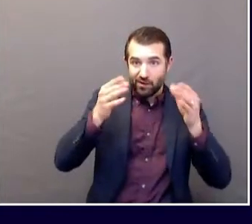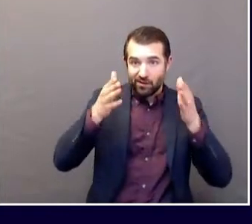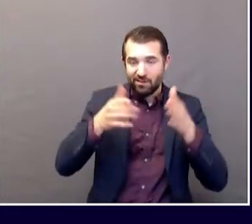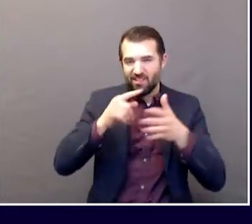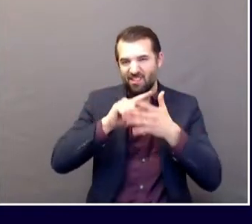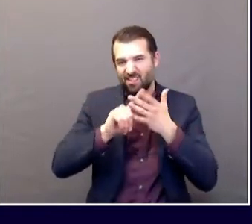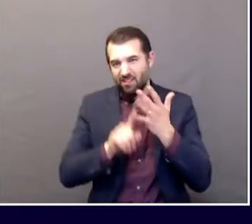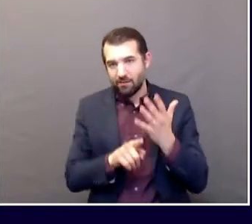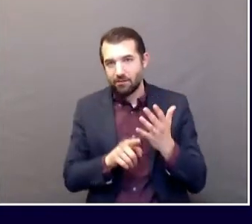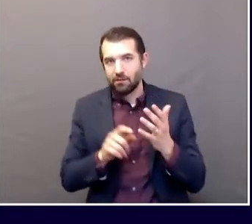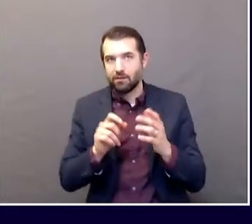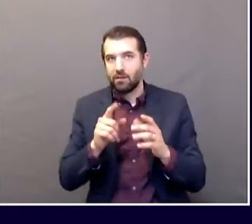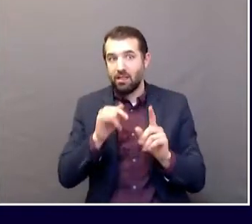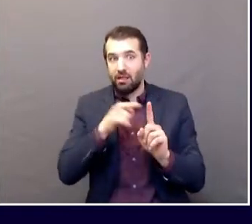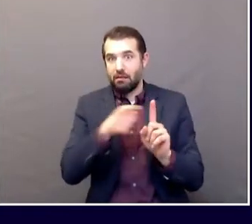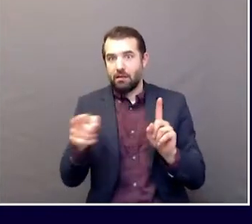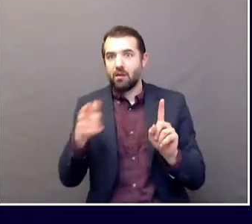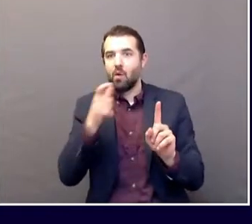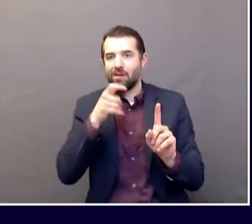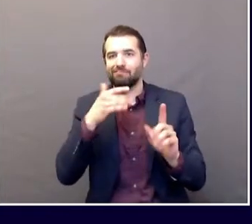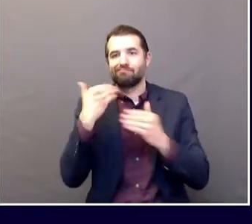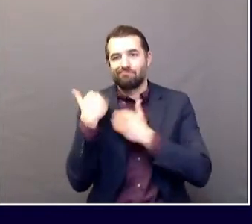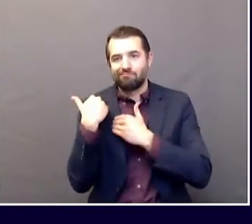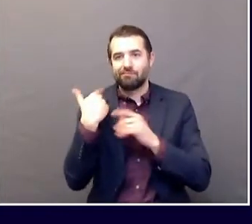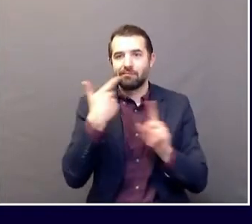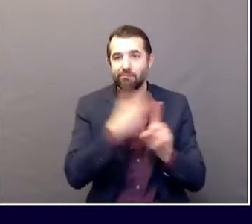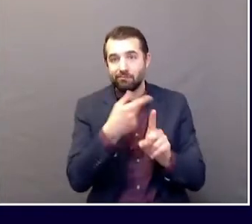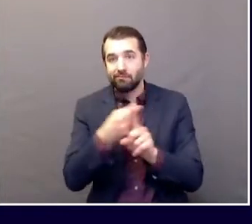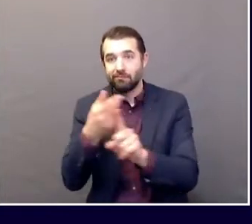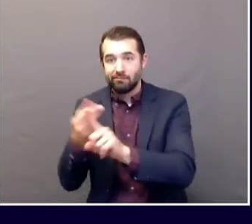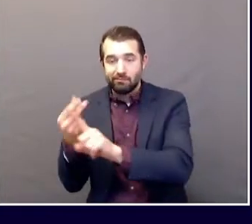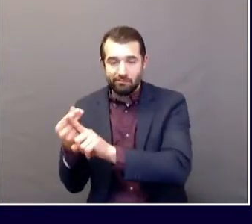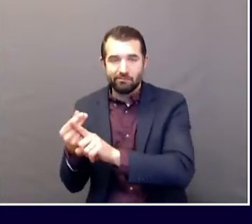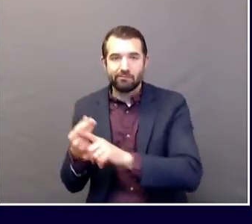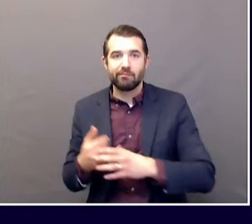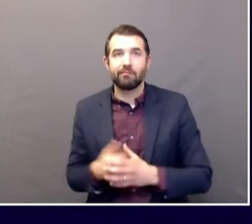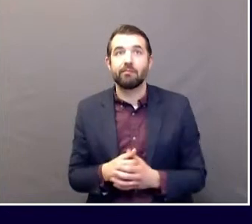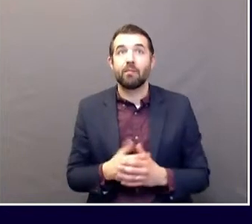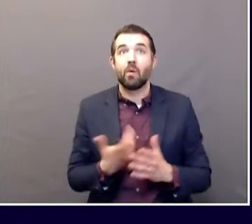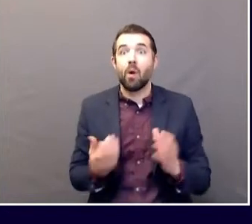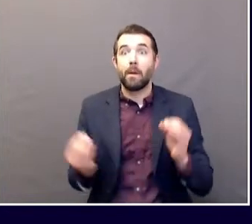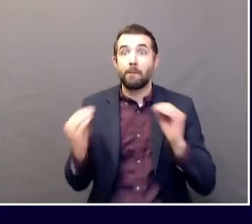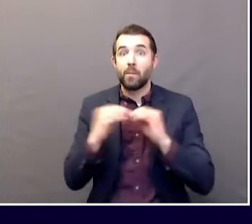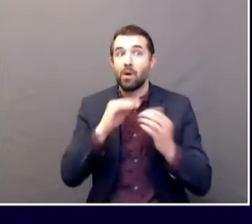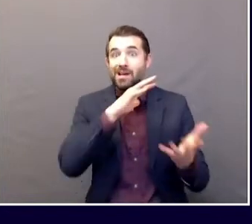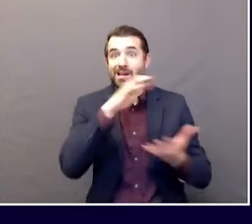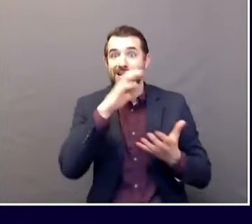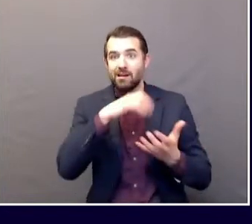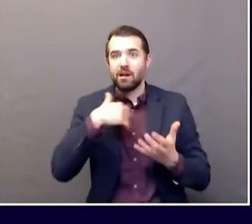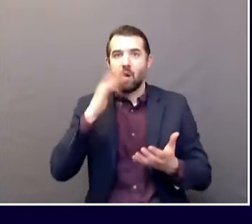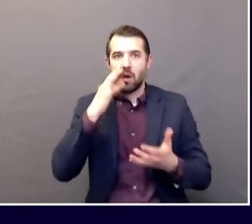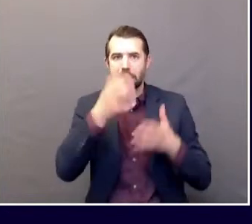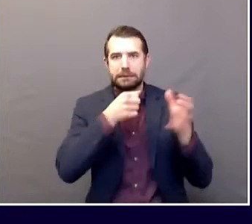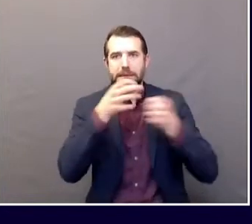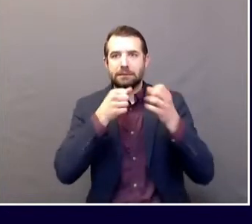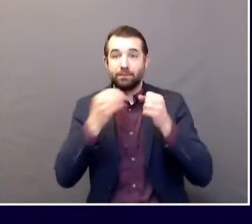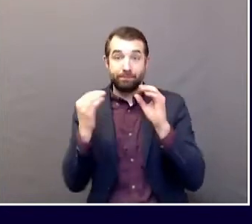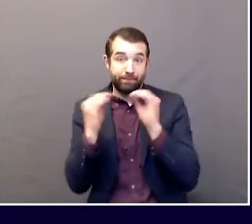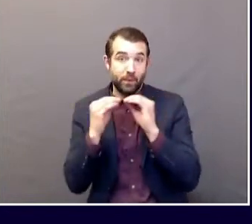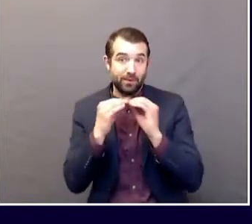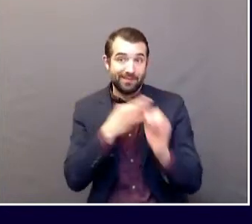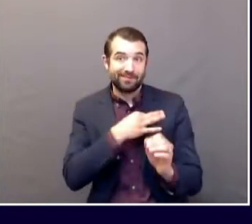vaccinating to date. But as we receive more vaccine, we will invariably be ramping up our vaccination efforts.